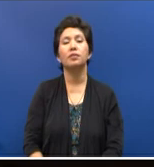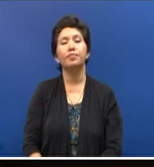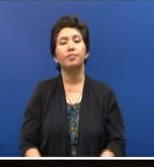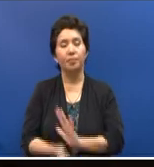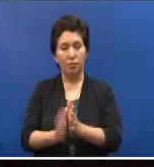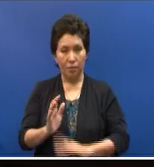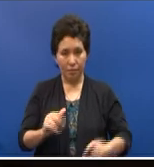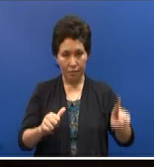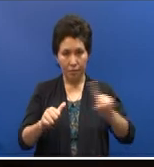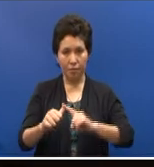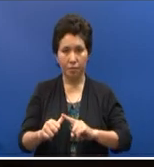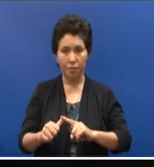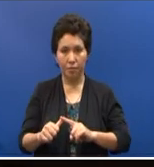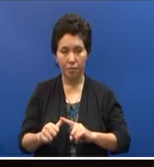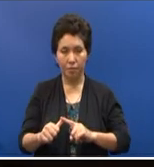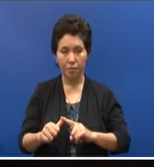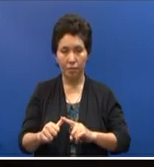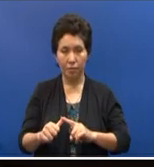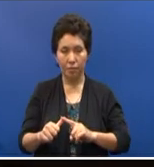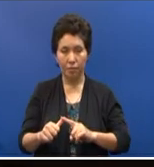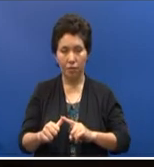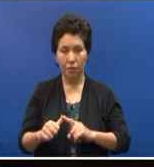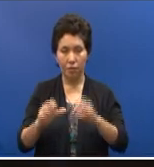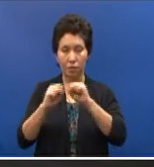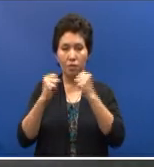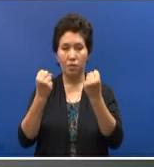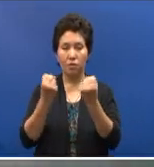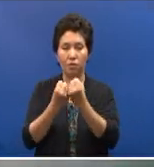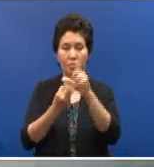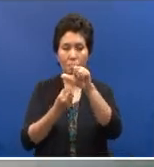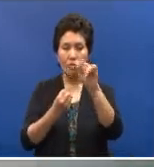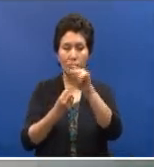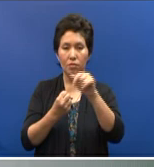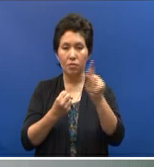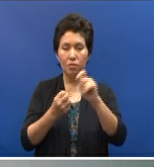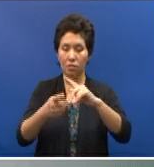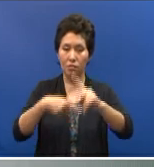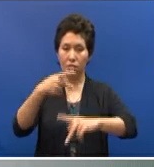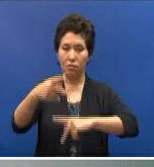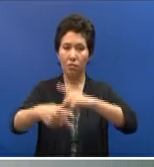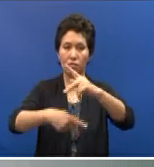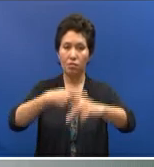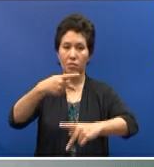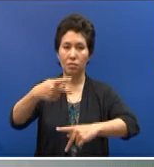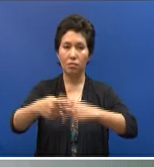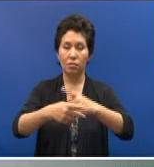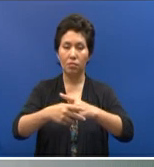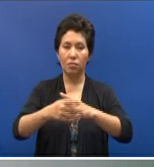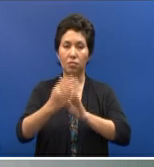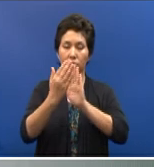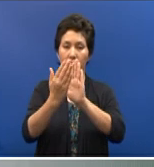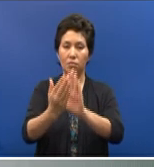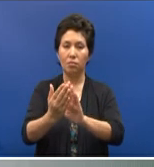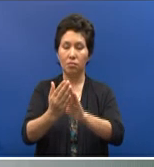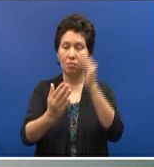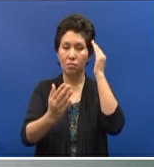Okay, the first one, in terms of socialization, whereby the process by which norms